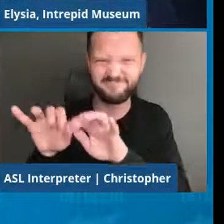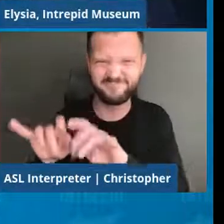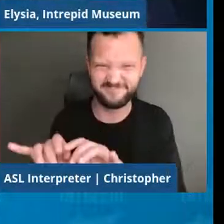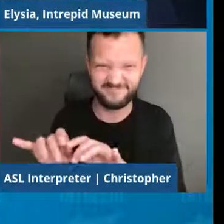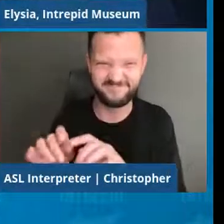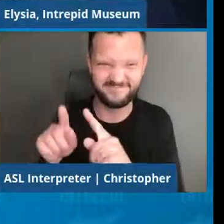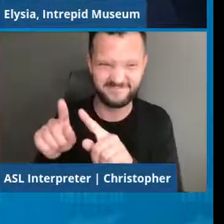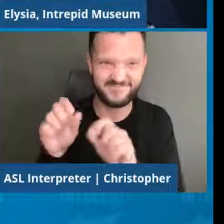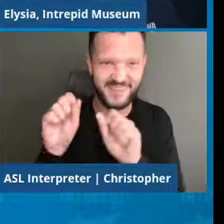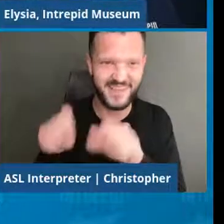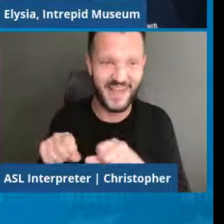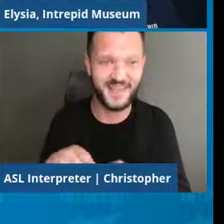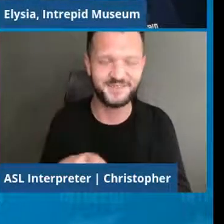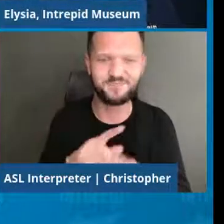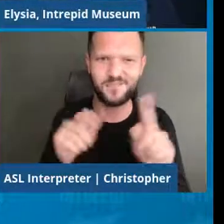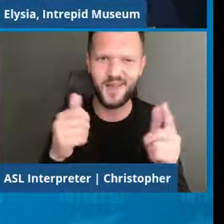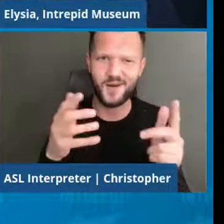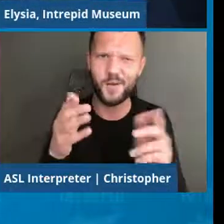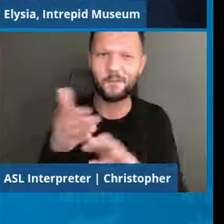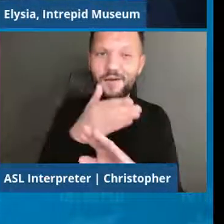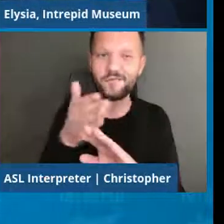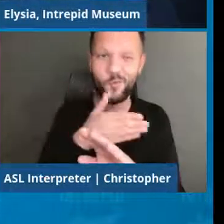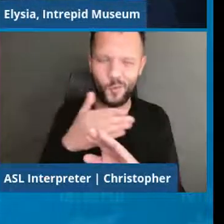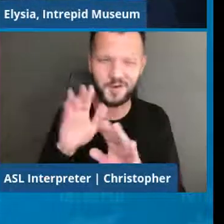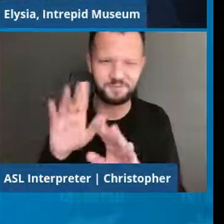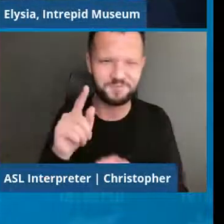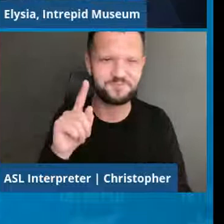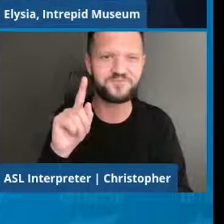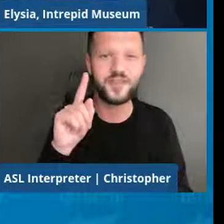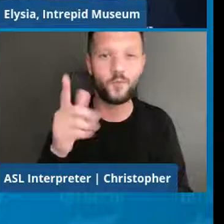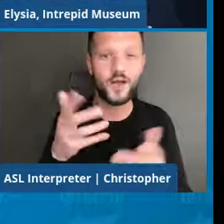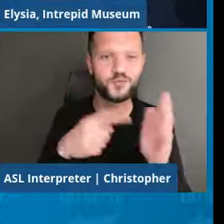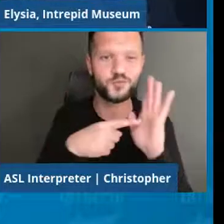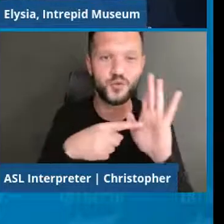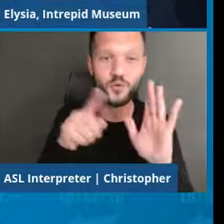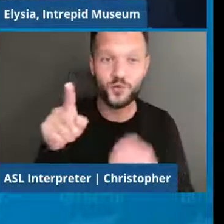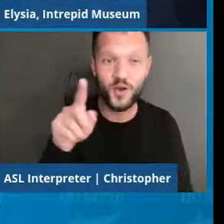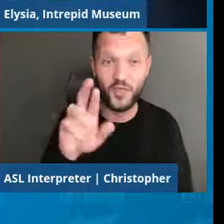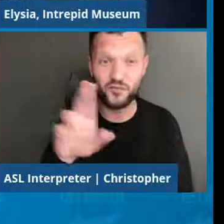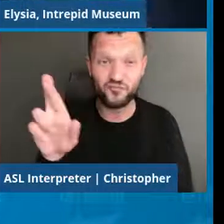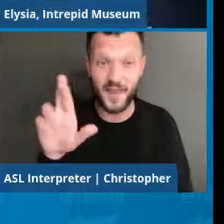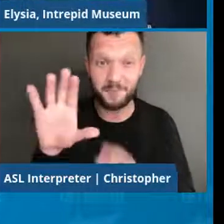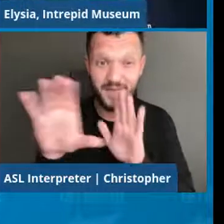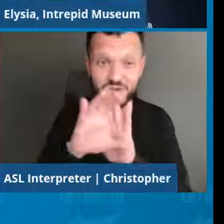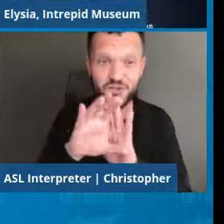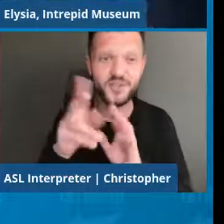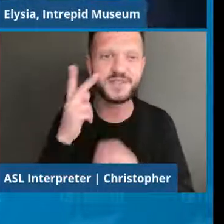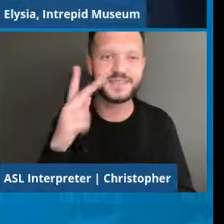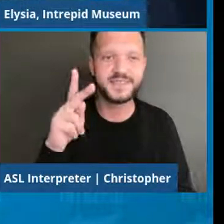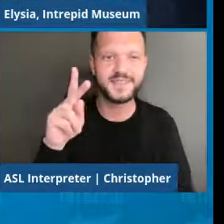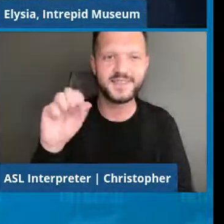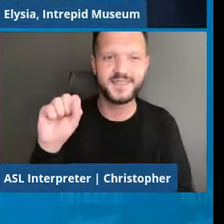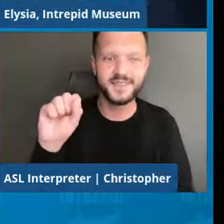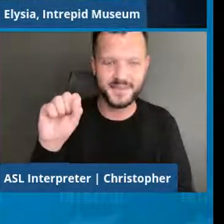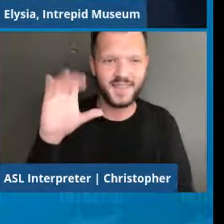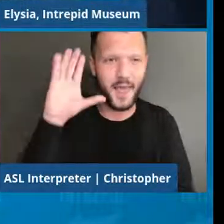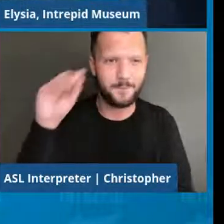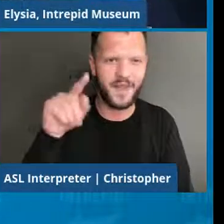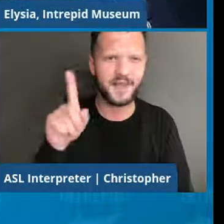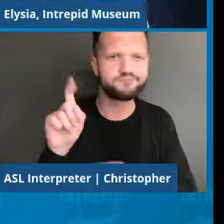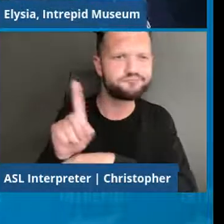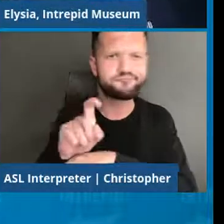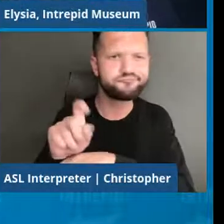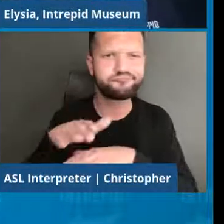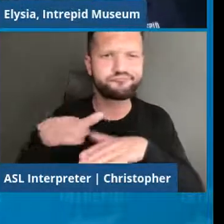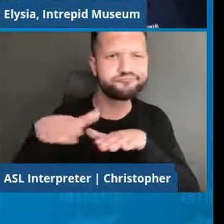out something really neat in these photos here. On the right, you can see Scott Carpenter walking around one of our decks. And if you look closely at his feet